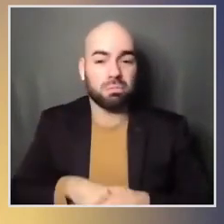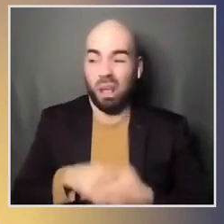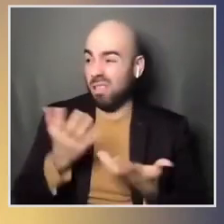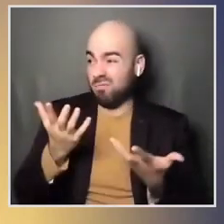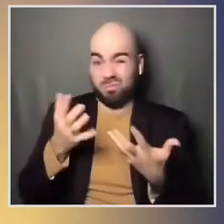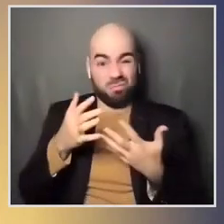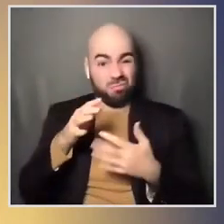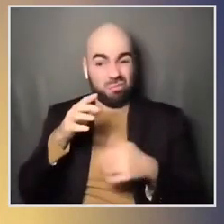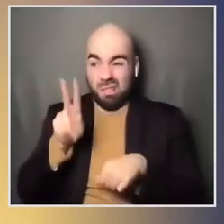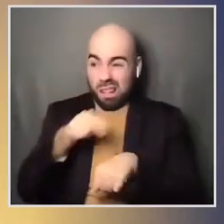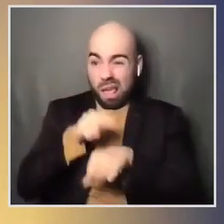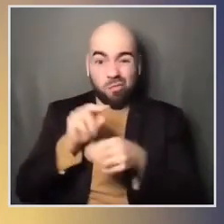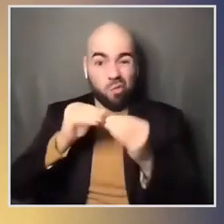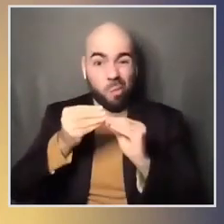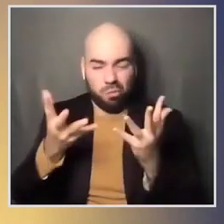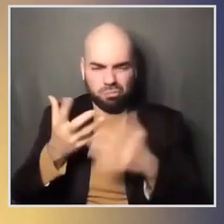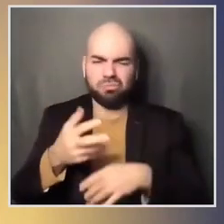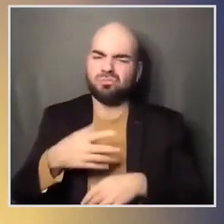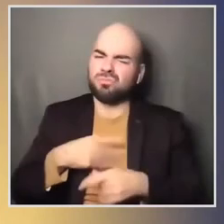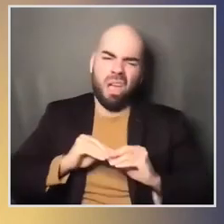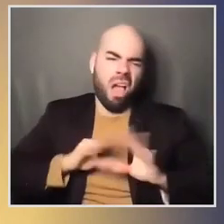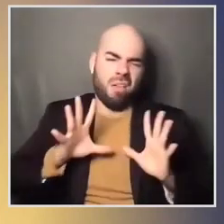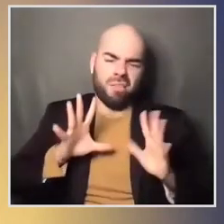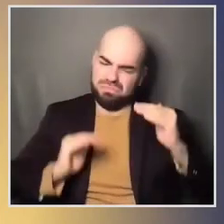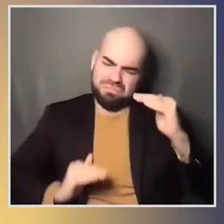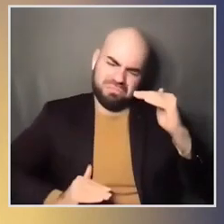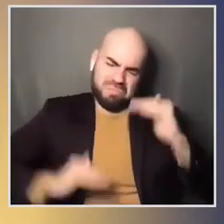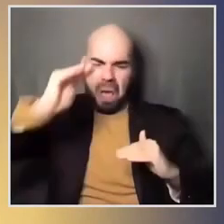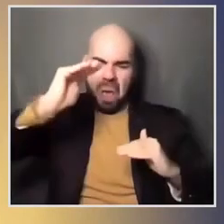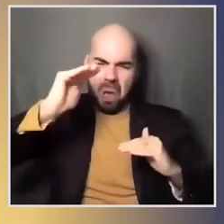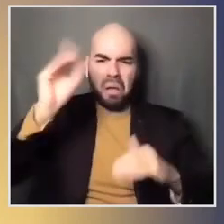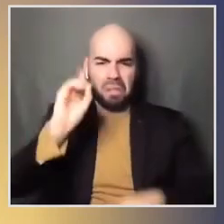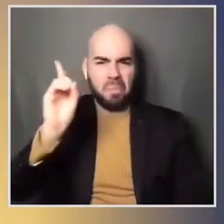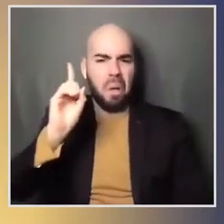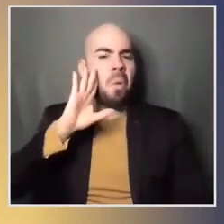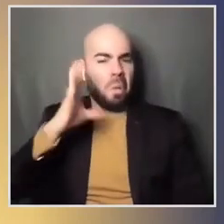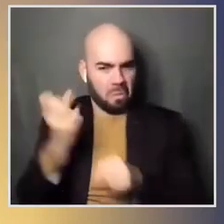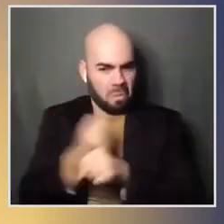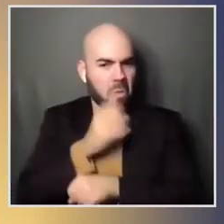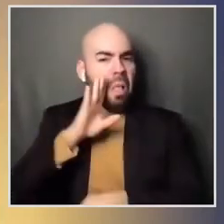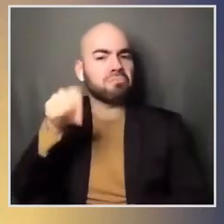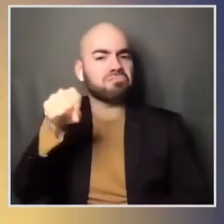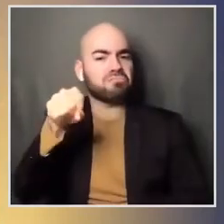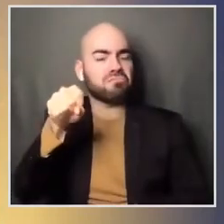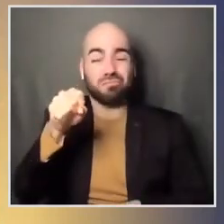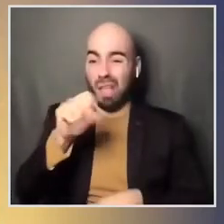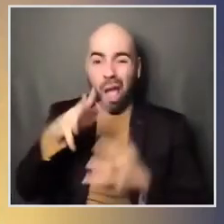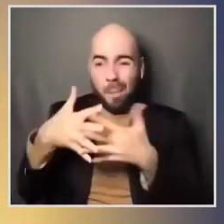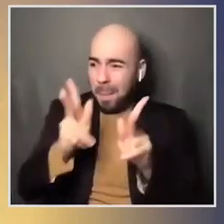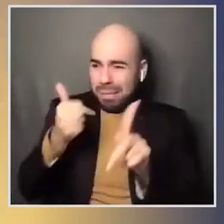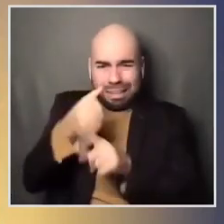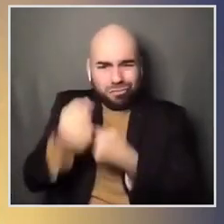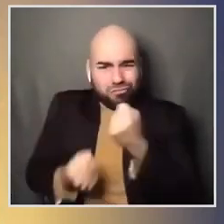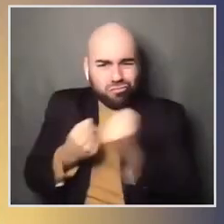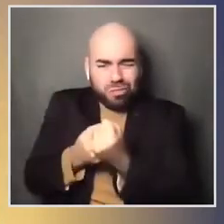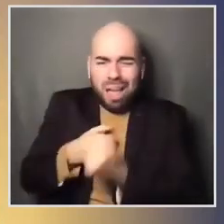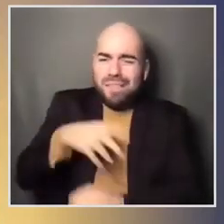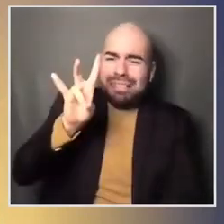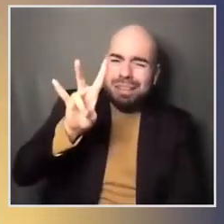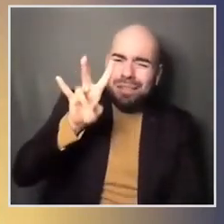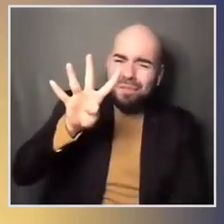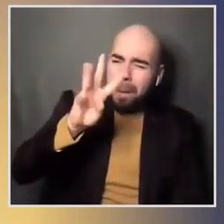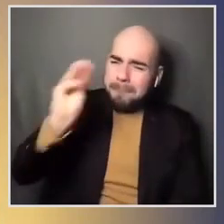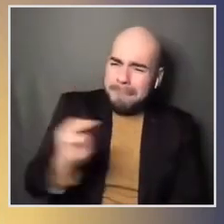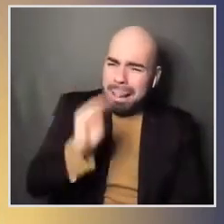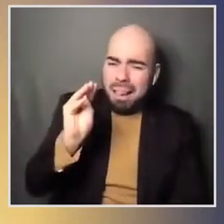with a clear majority of the nation behind us. We've gotten over 74 million votes. Let me